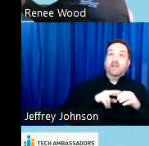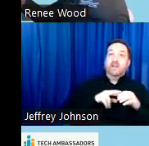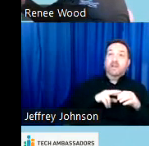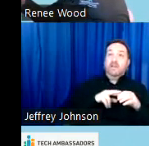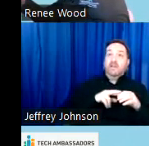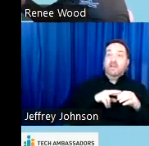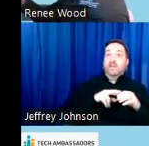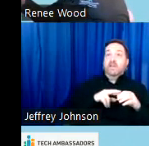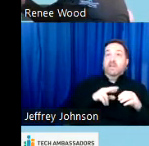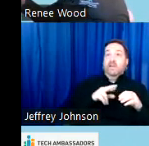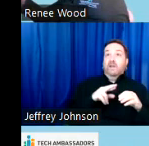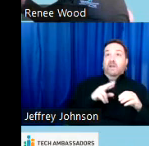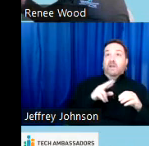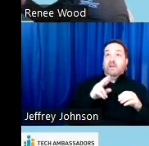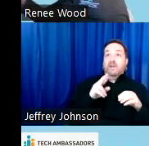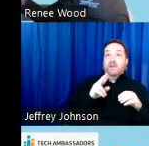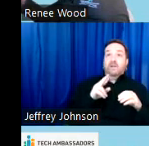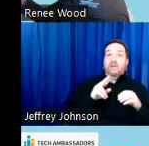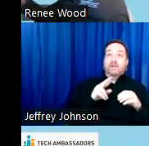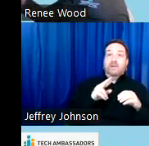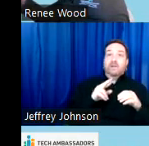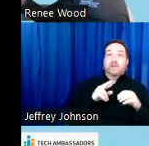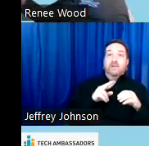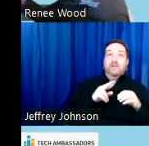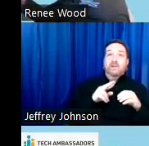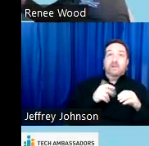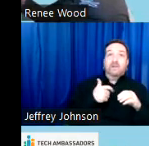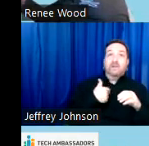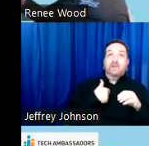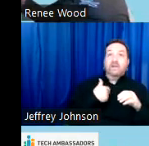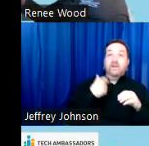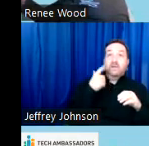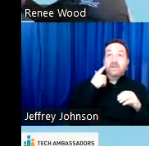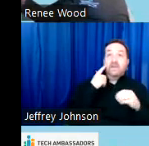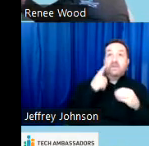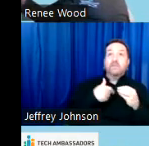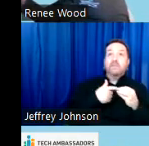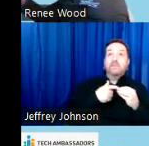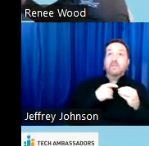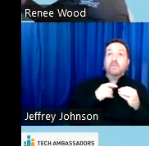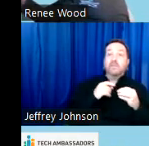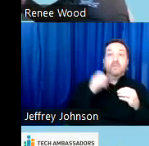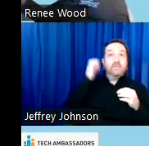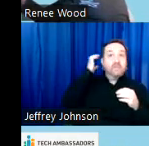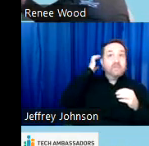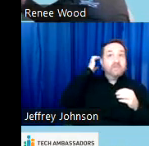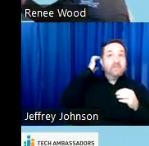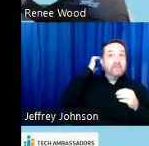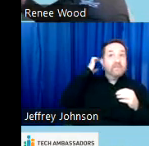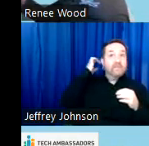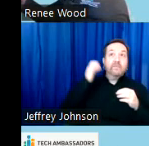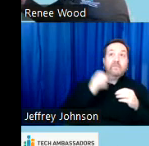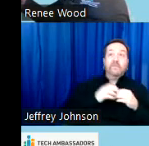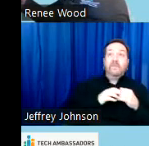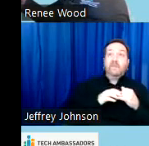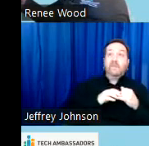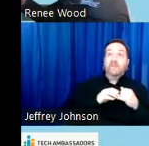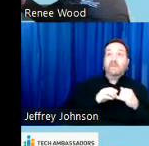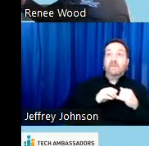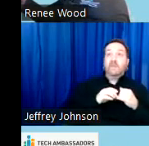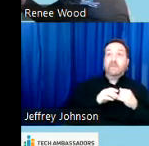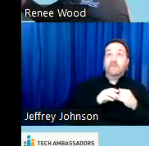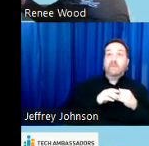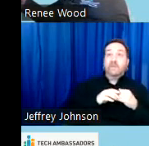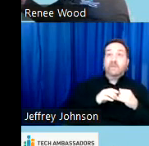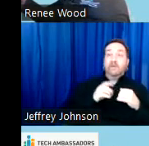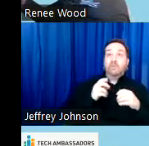thinking about putting it on the bed so you could turn yourself around and get